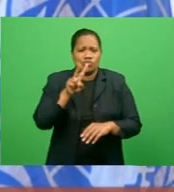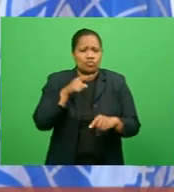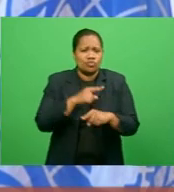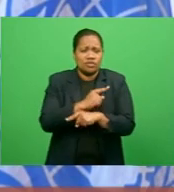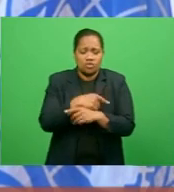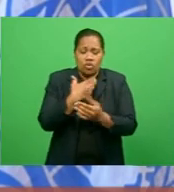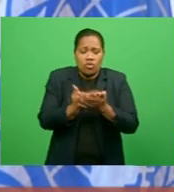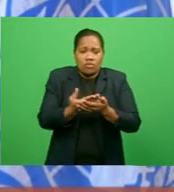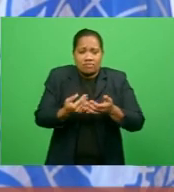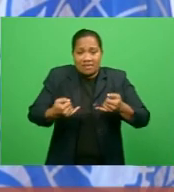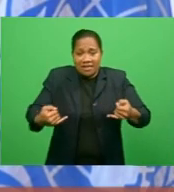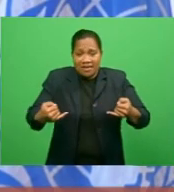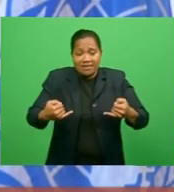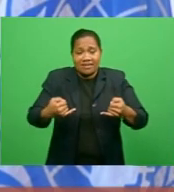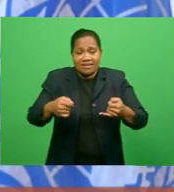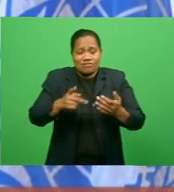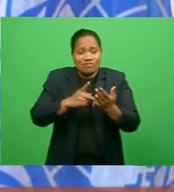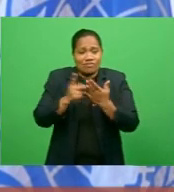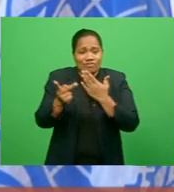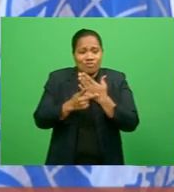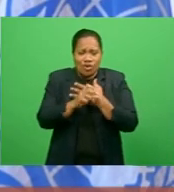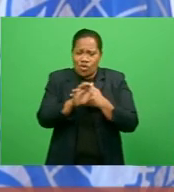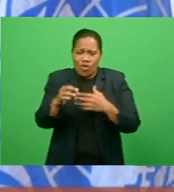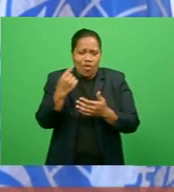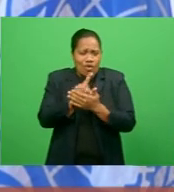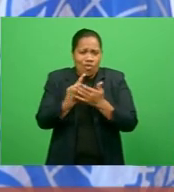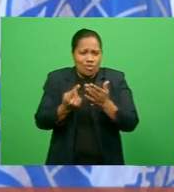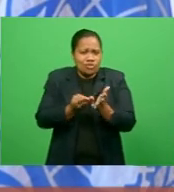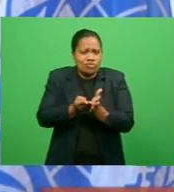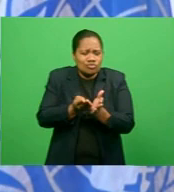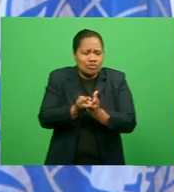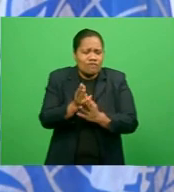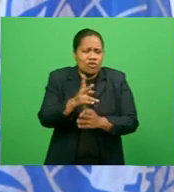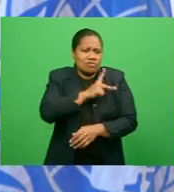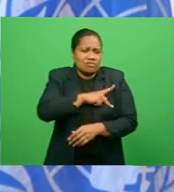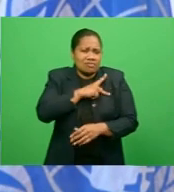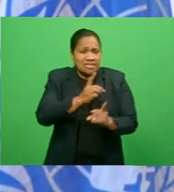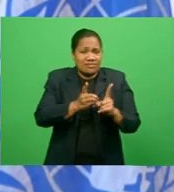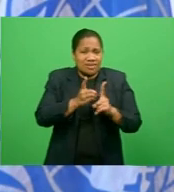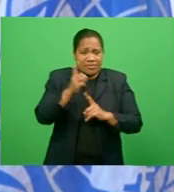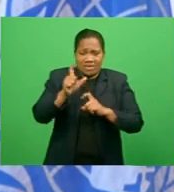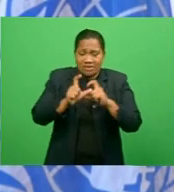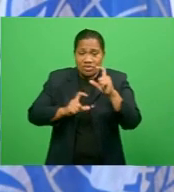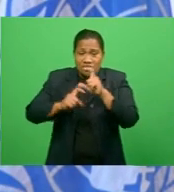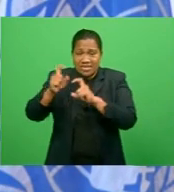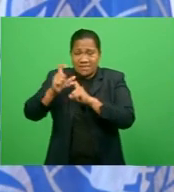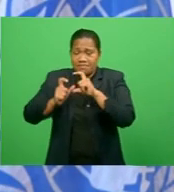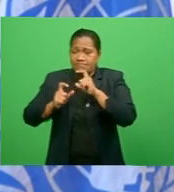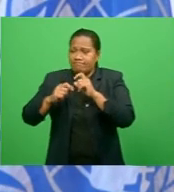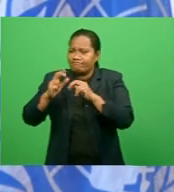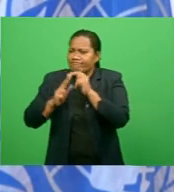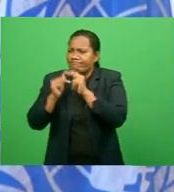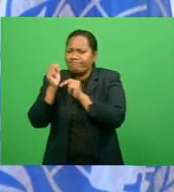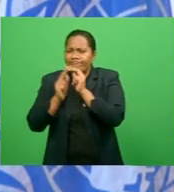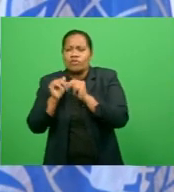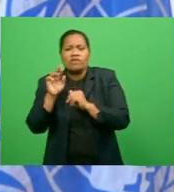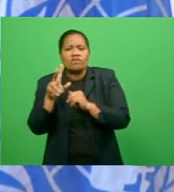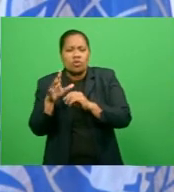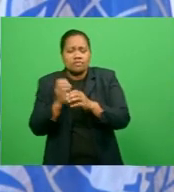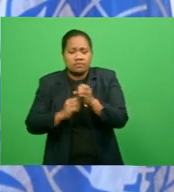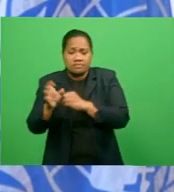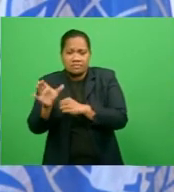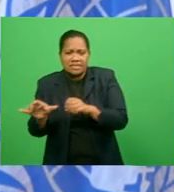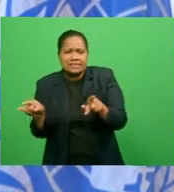online program not only serves as professional development and capacity building for the officers, it also aids the